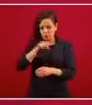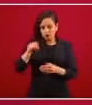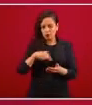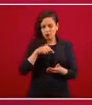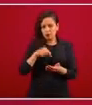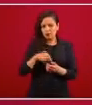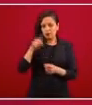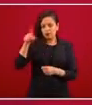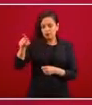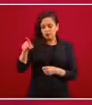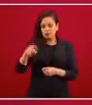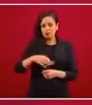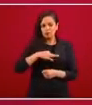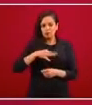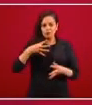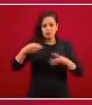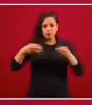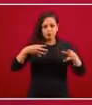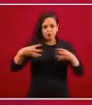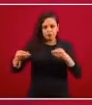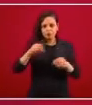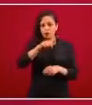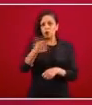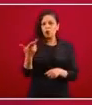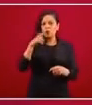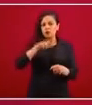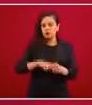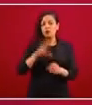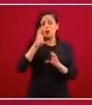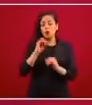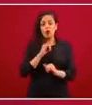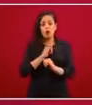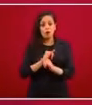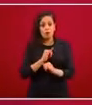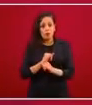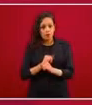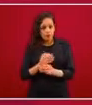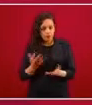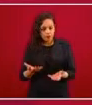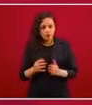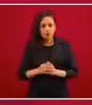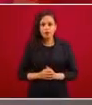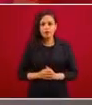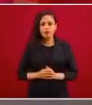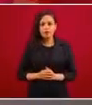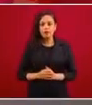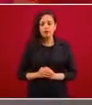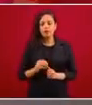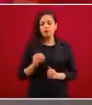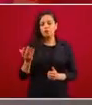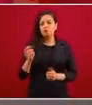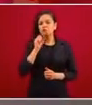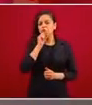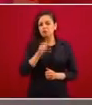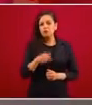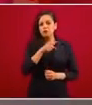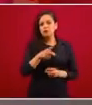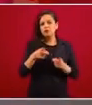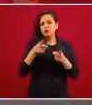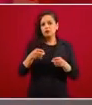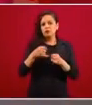notify the epidemiological unit of your hospital or directly through the online through the online platform,